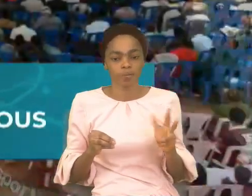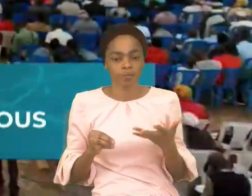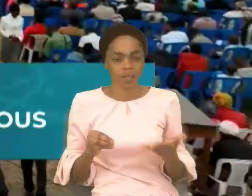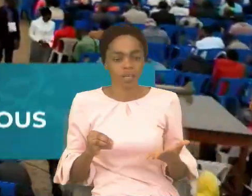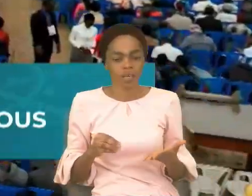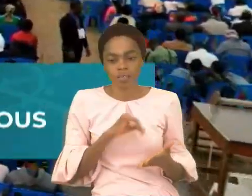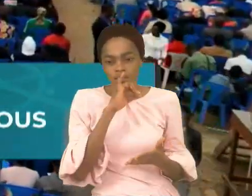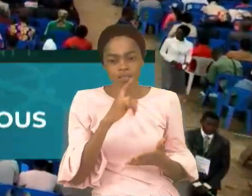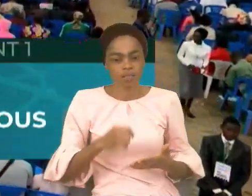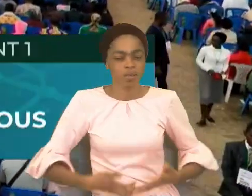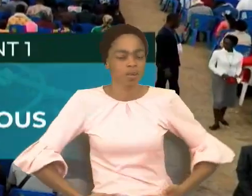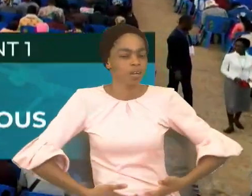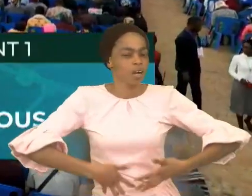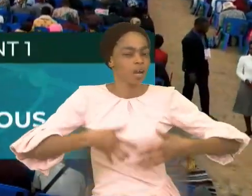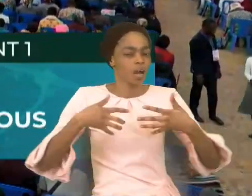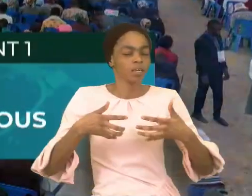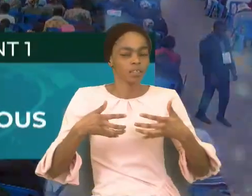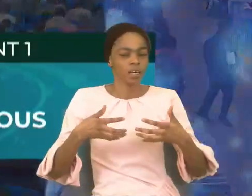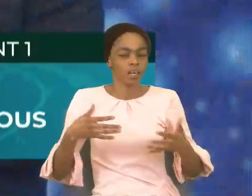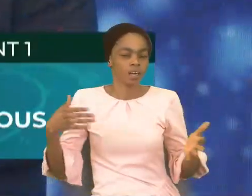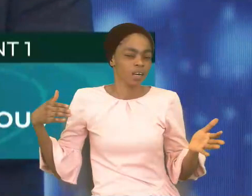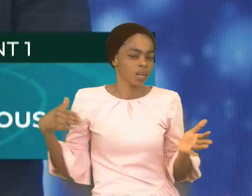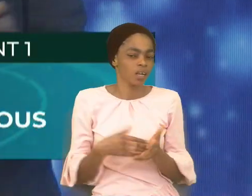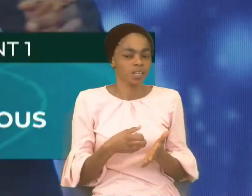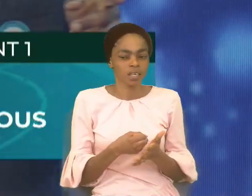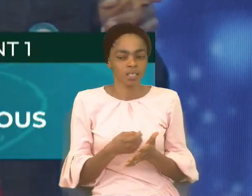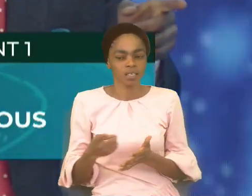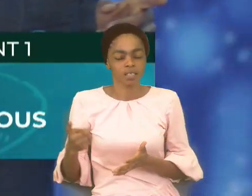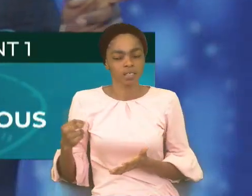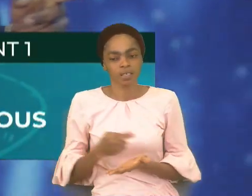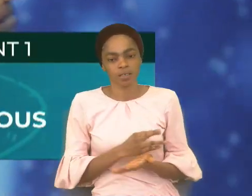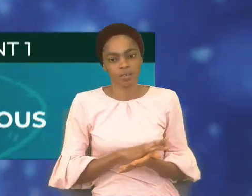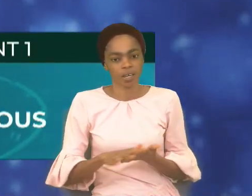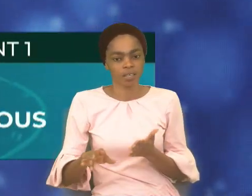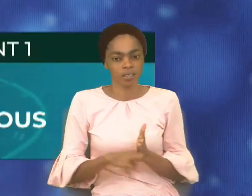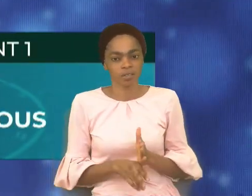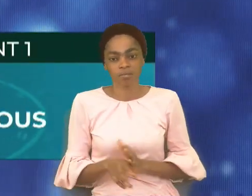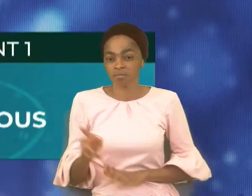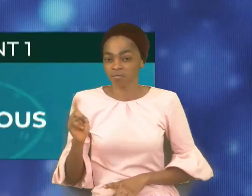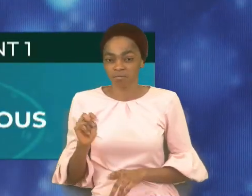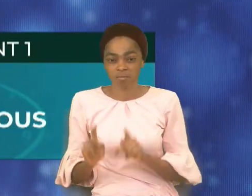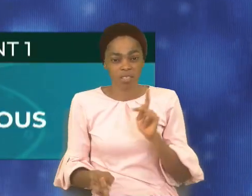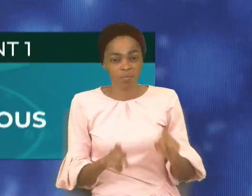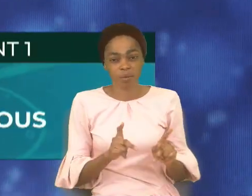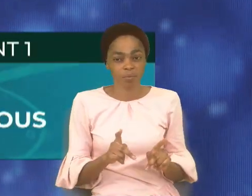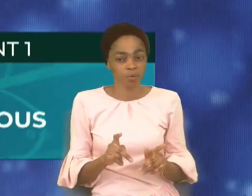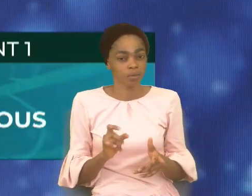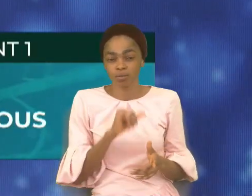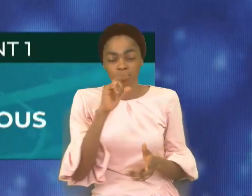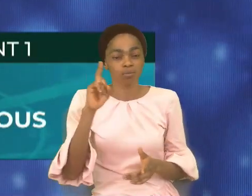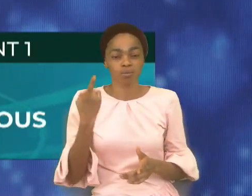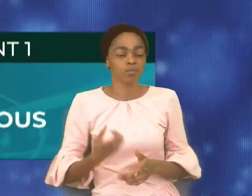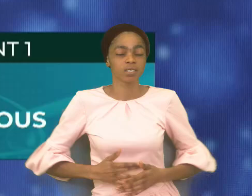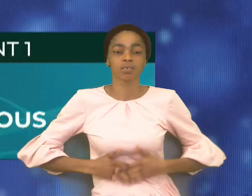The righteous, the people, they were not just professing that they were believers. They stood